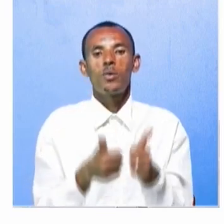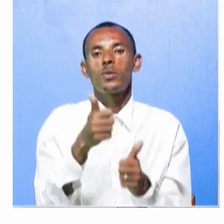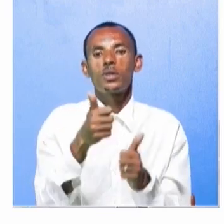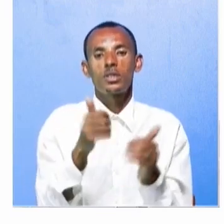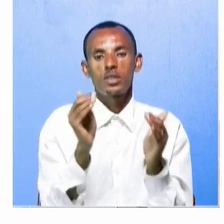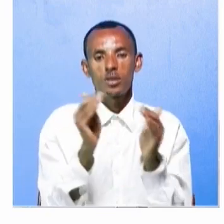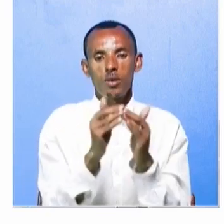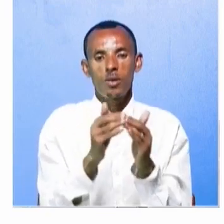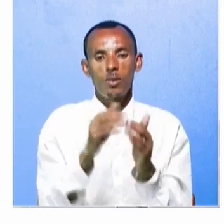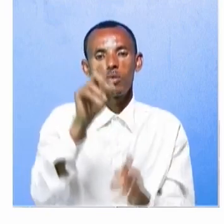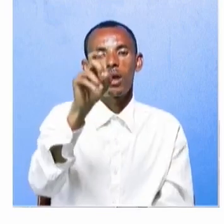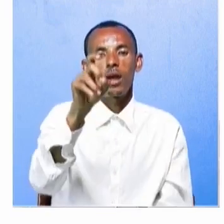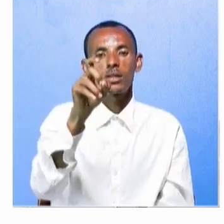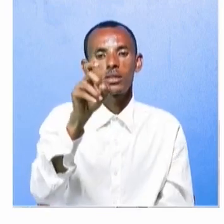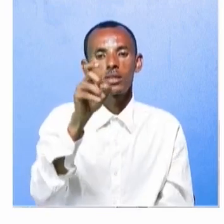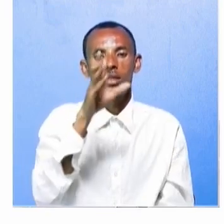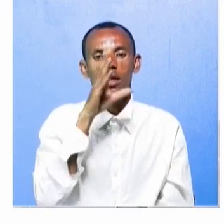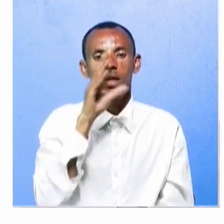AO is X,